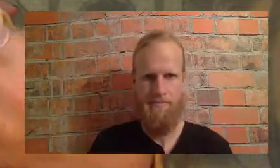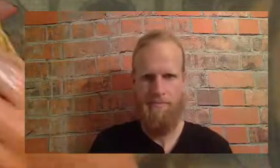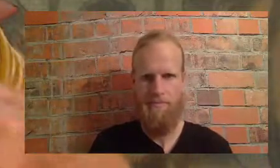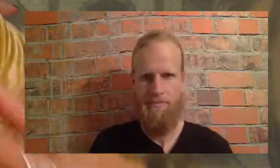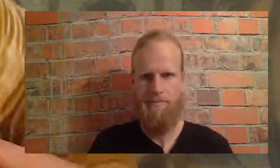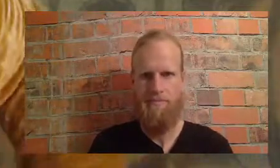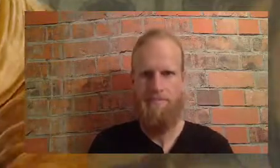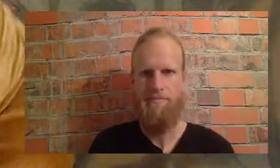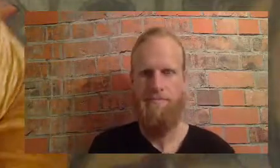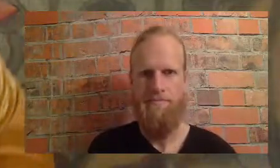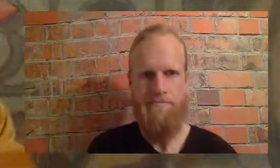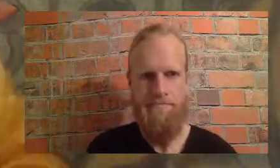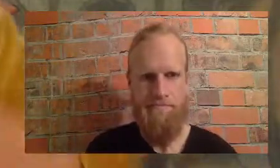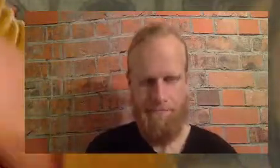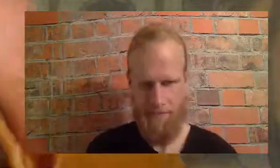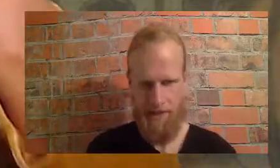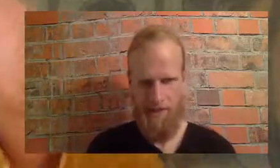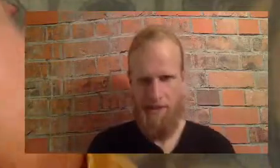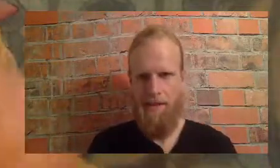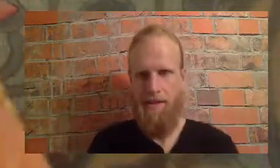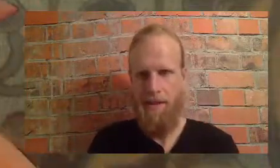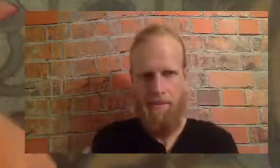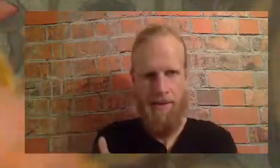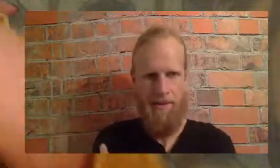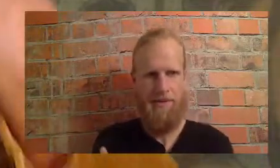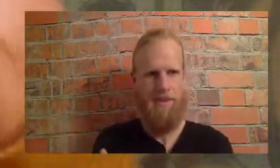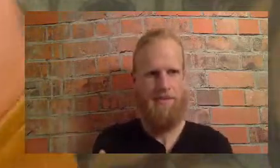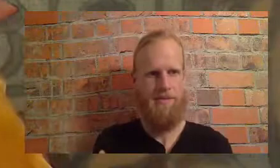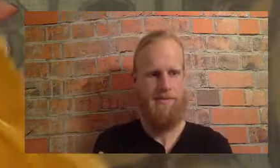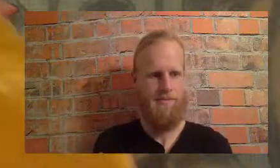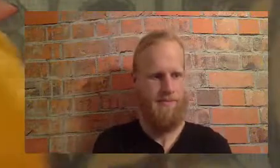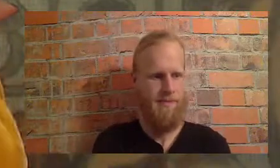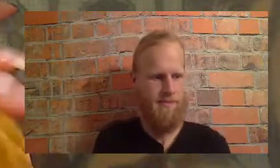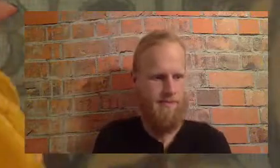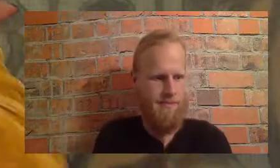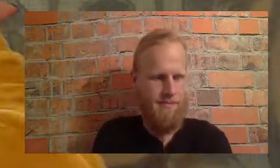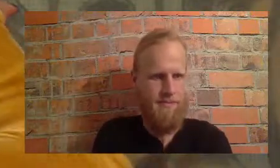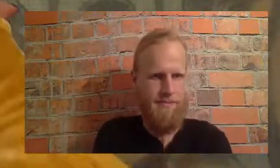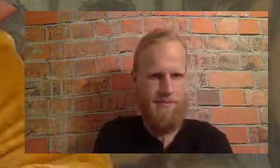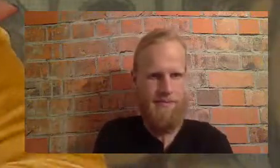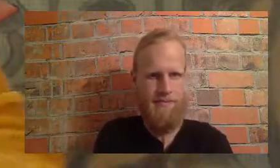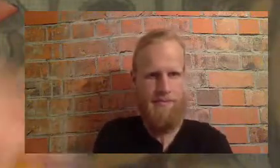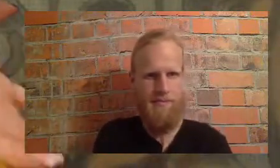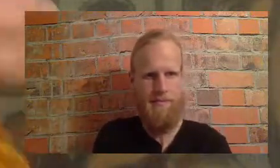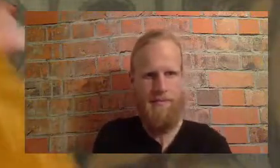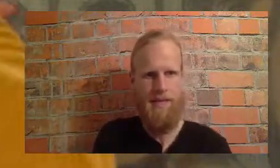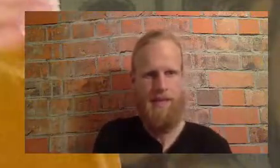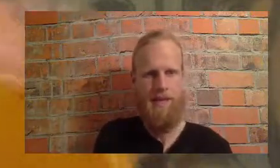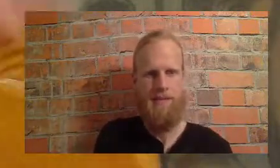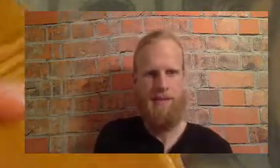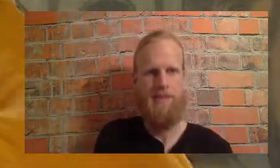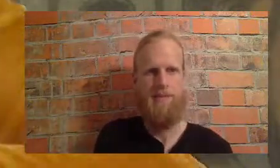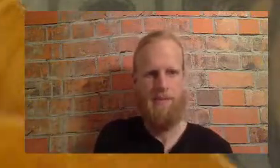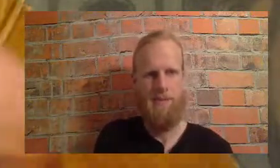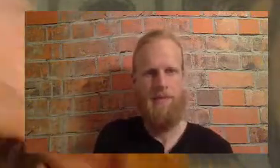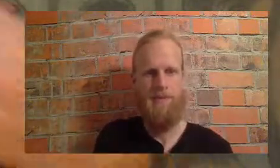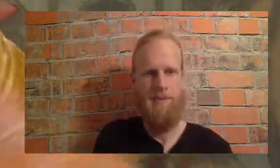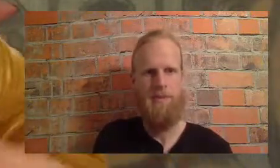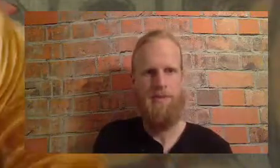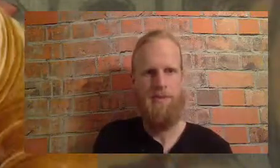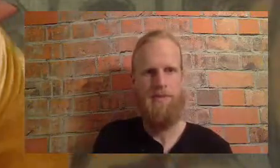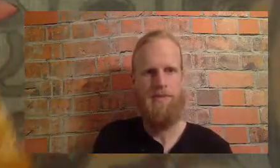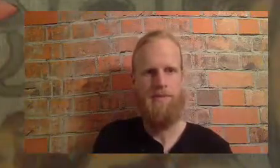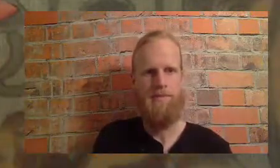I'm proud of myself for taking steps to resolve the emotions and the memories